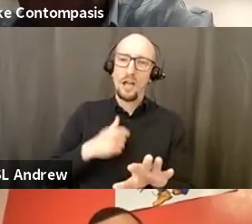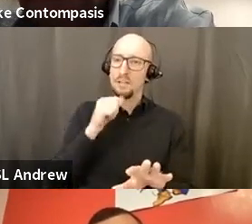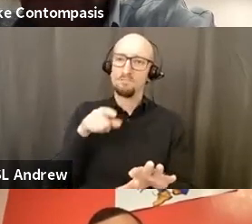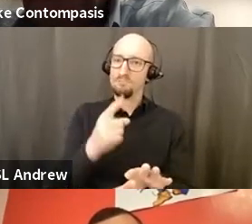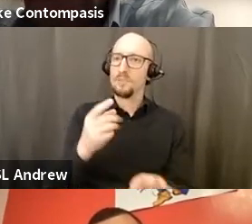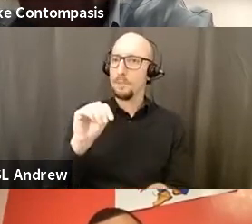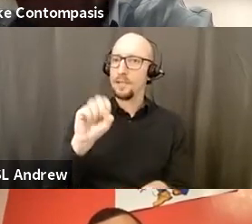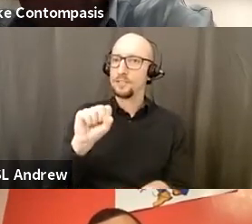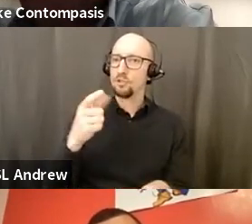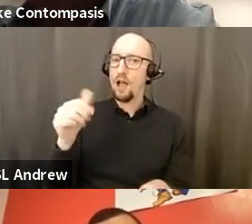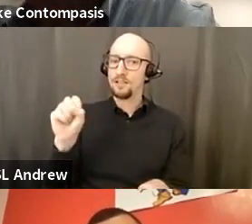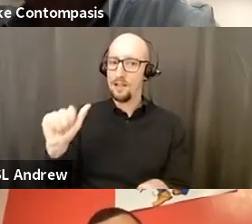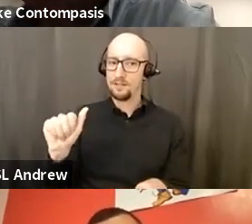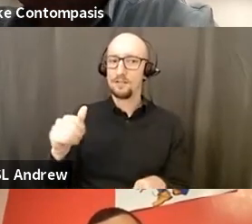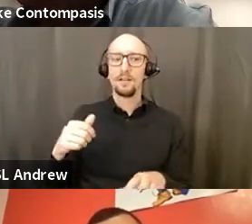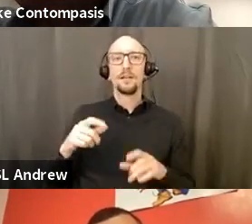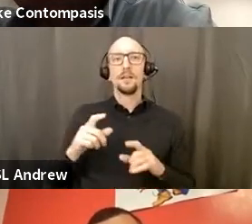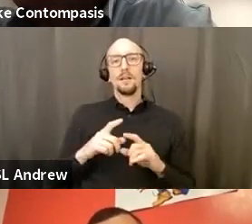Grasser, but